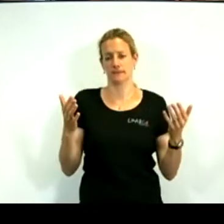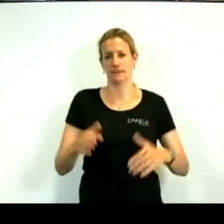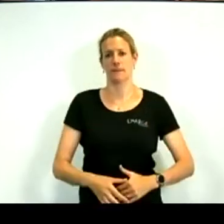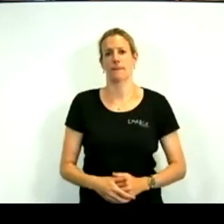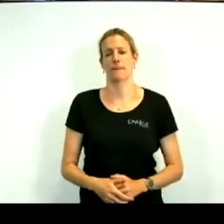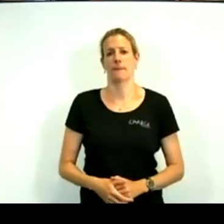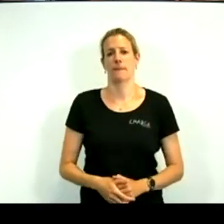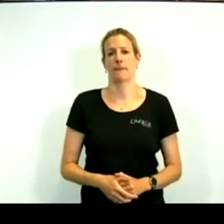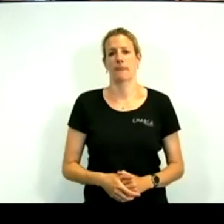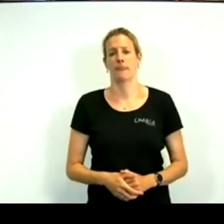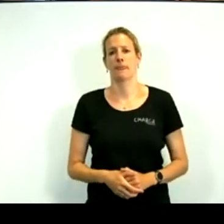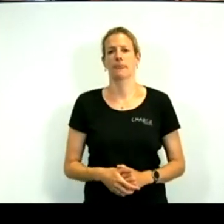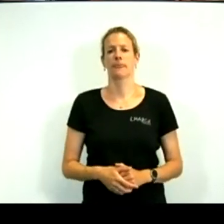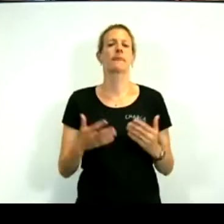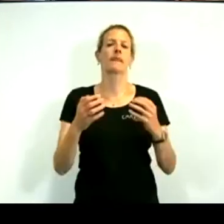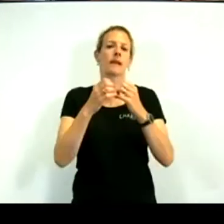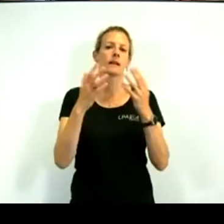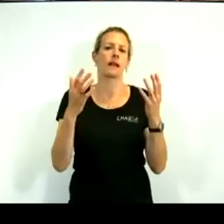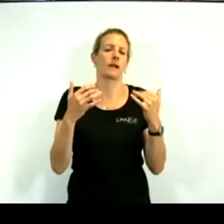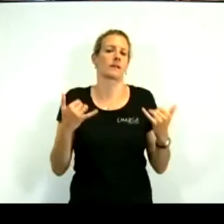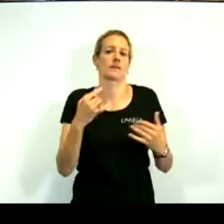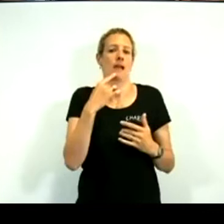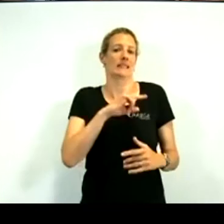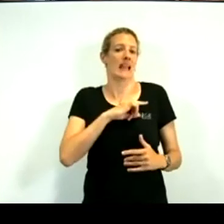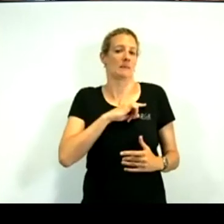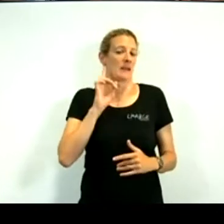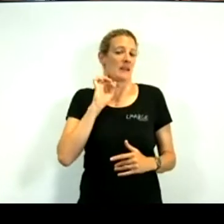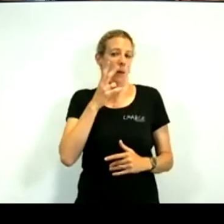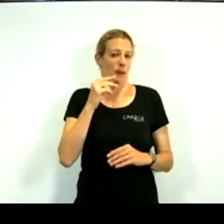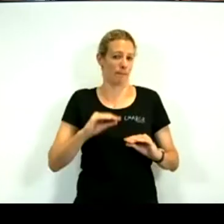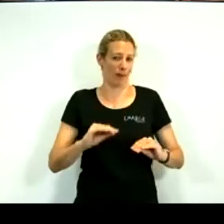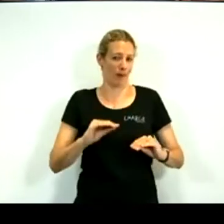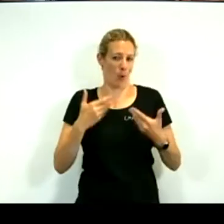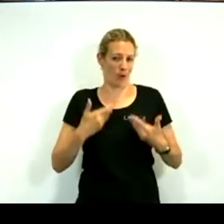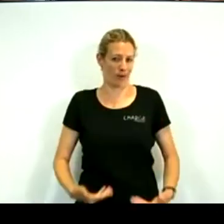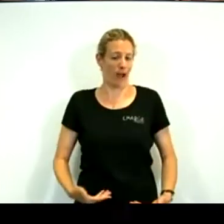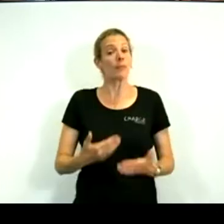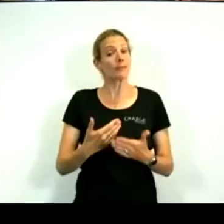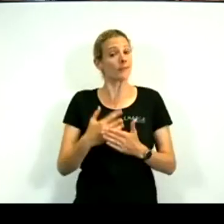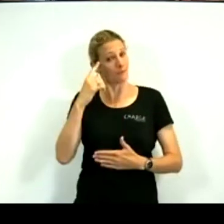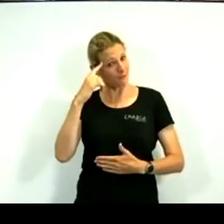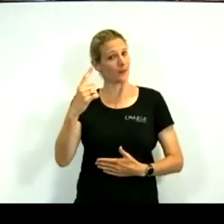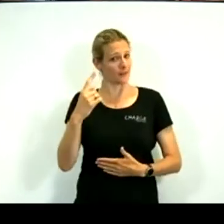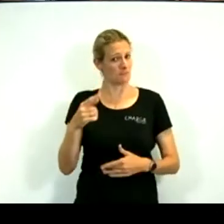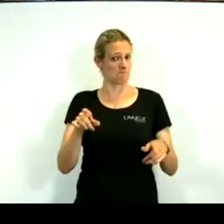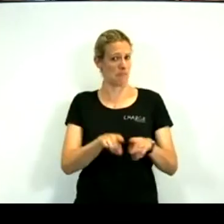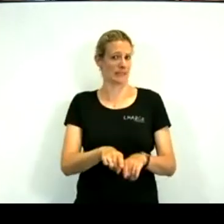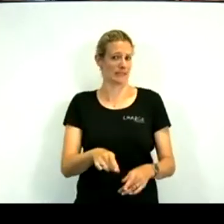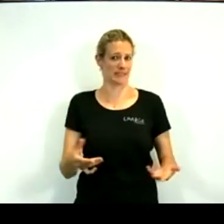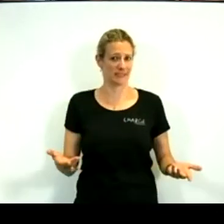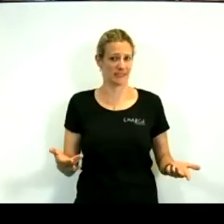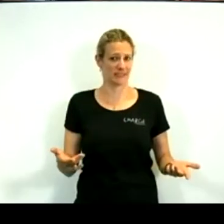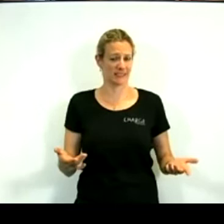a deaf-blind specialist, and I know. We have to think about issues of